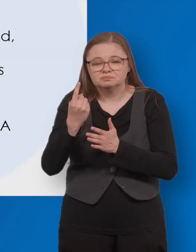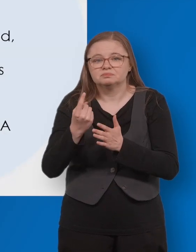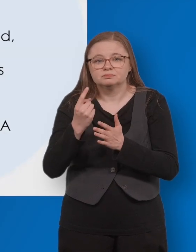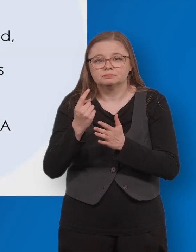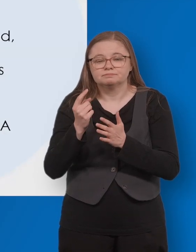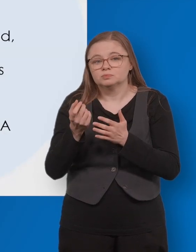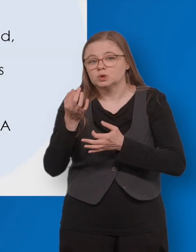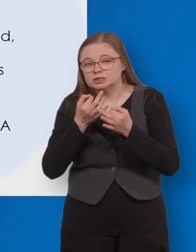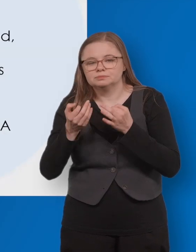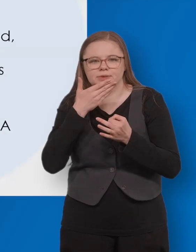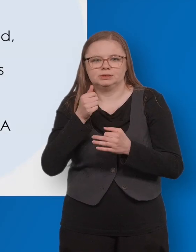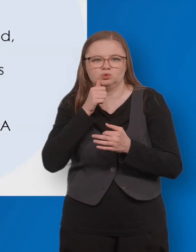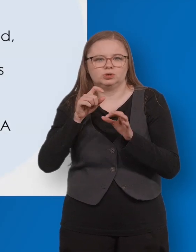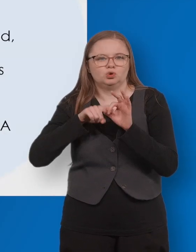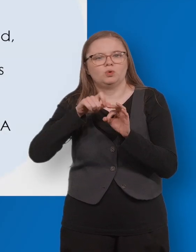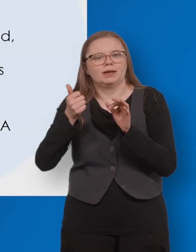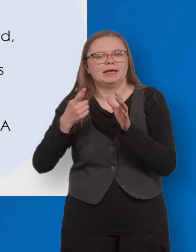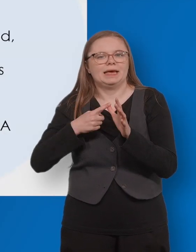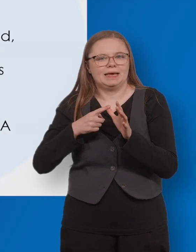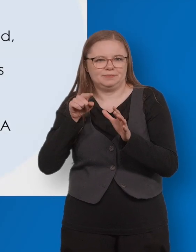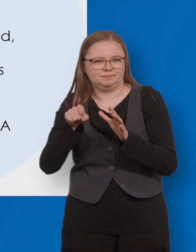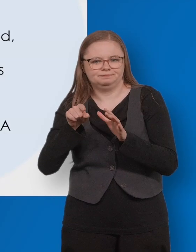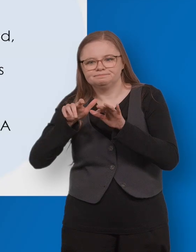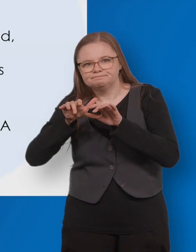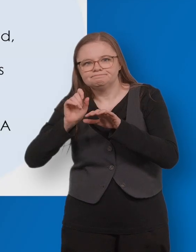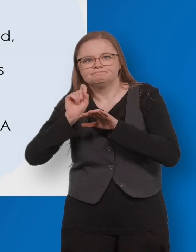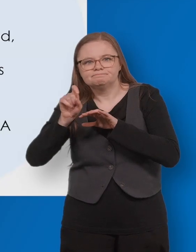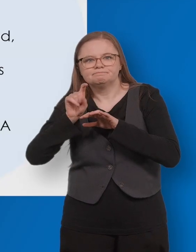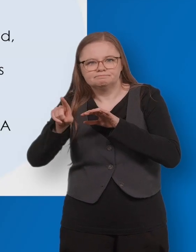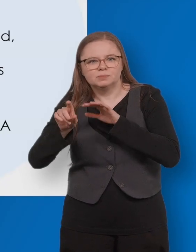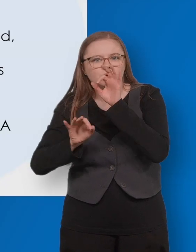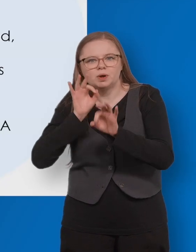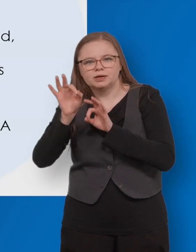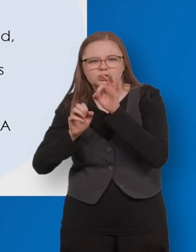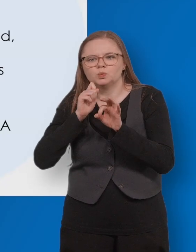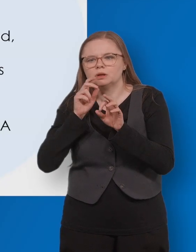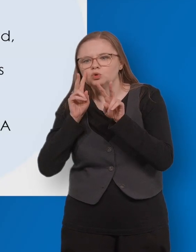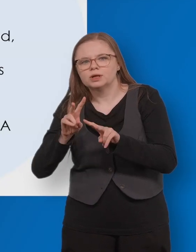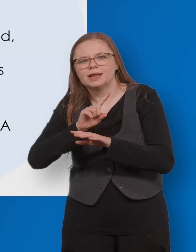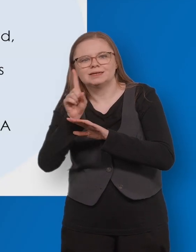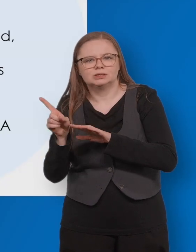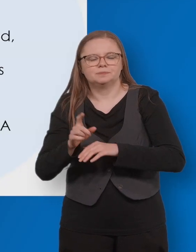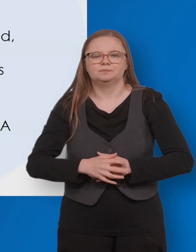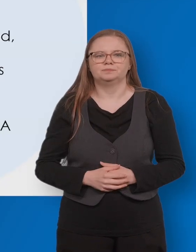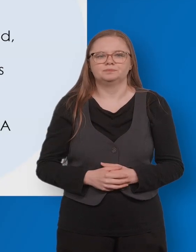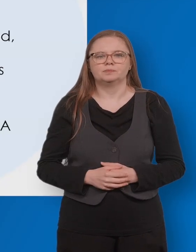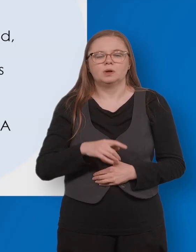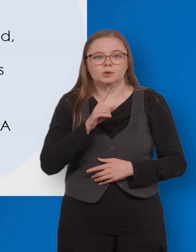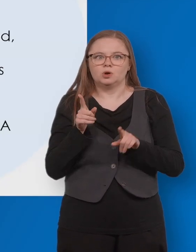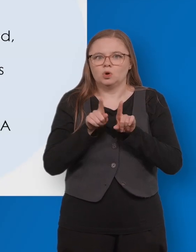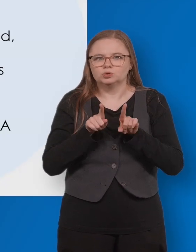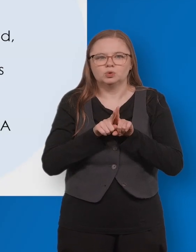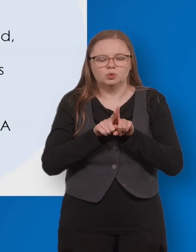please feel free to use the Q&A function, and that might be something that we'll return to later on. But we'll also be